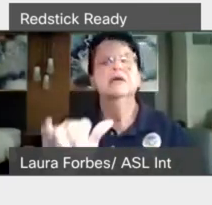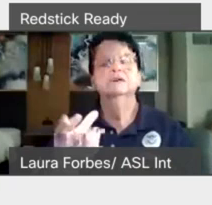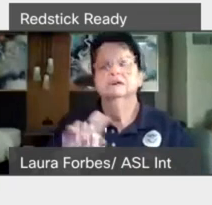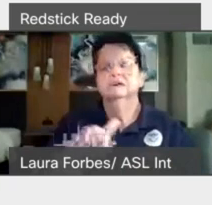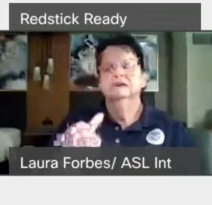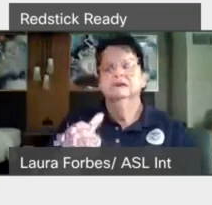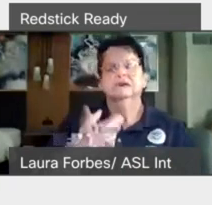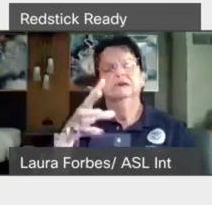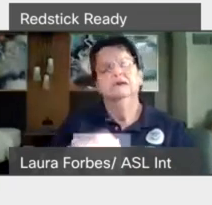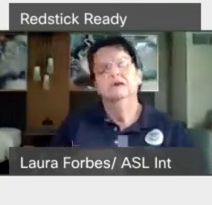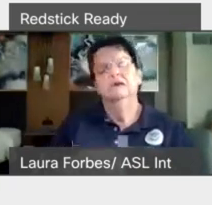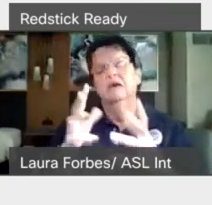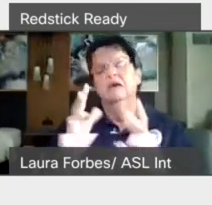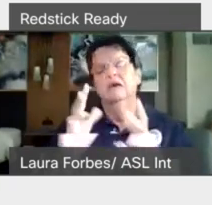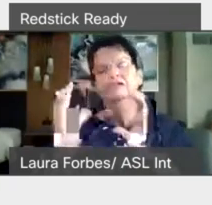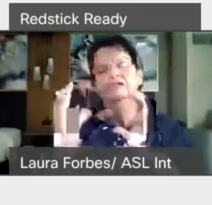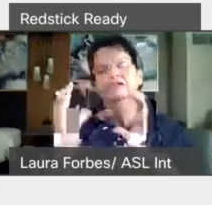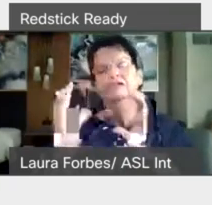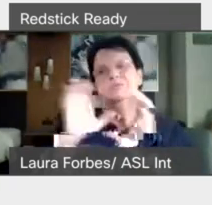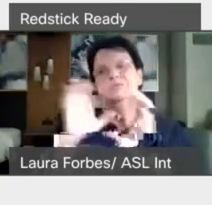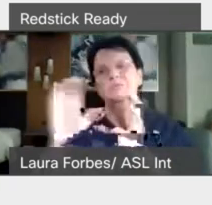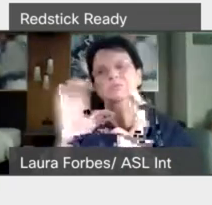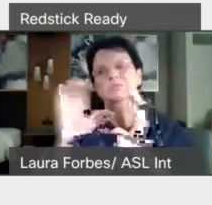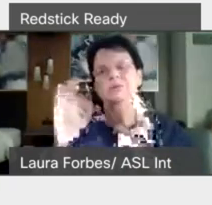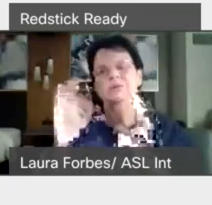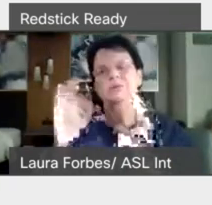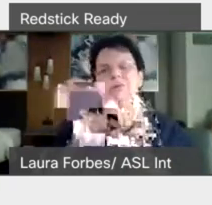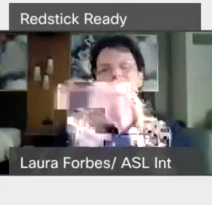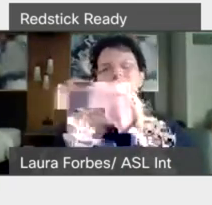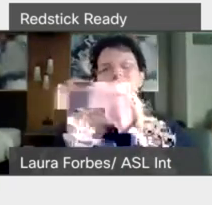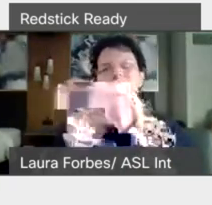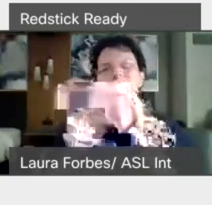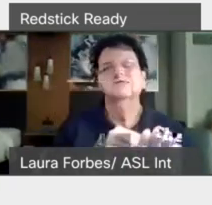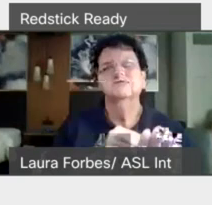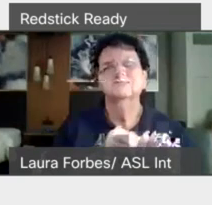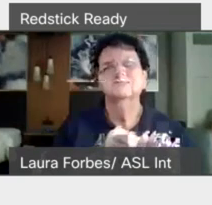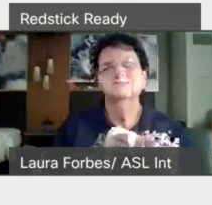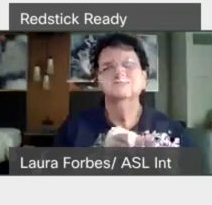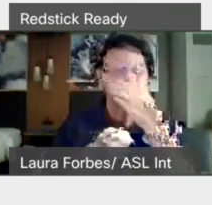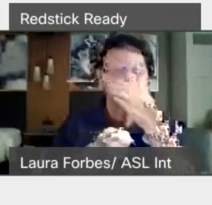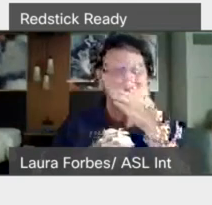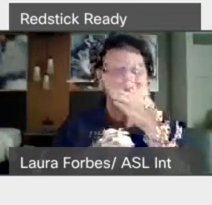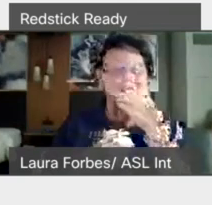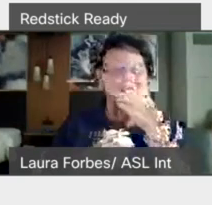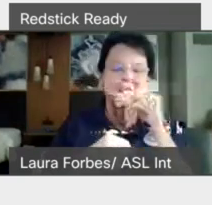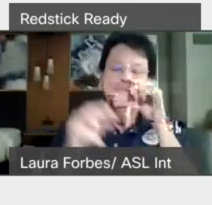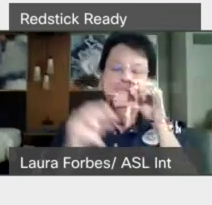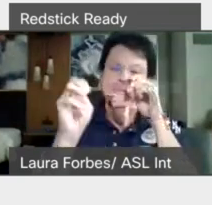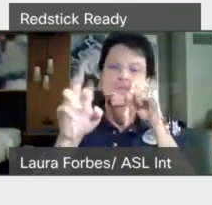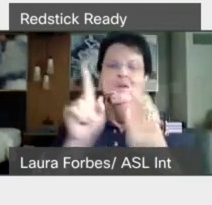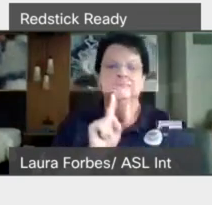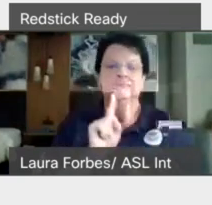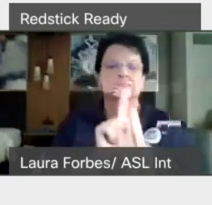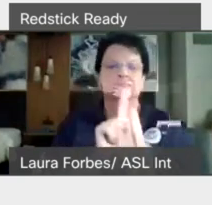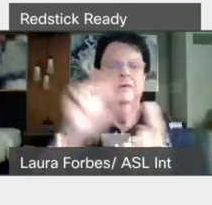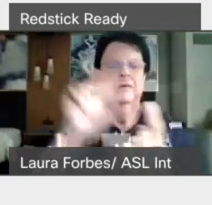lot of communication lately with the different programs. The mayor met with the governor and met